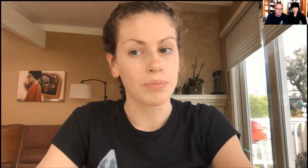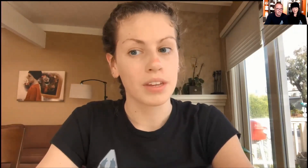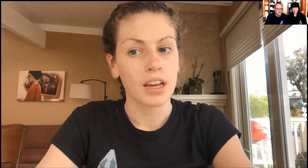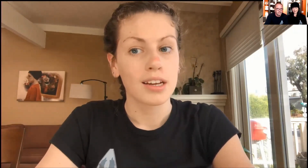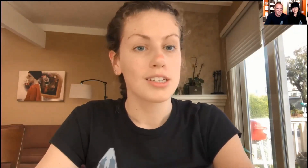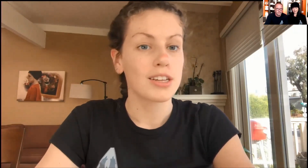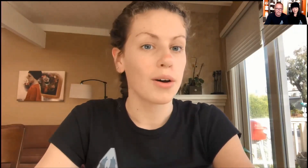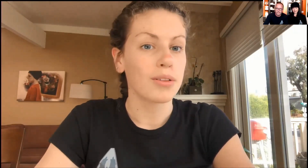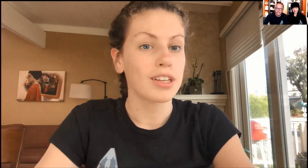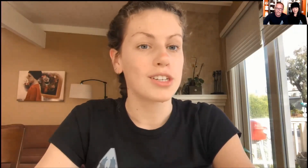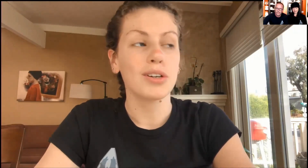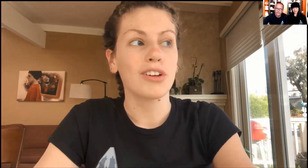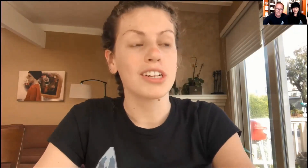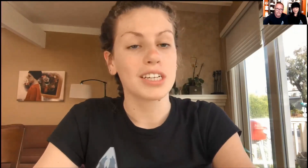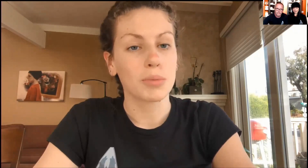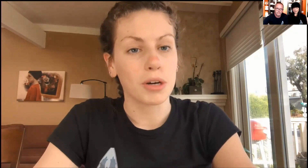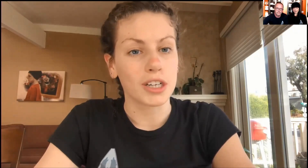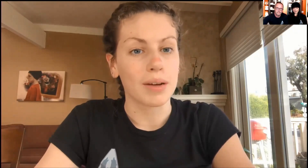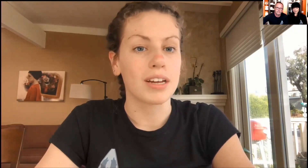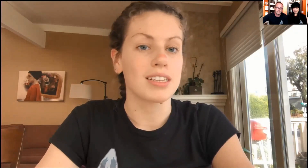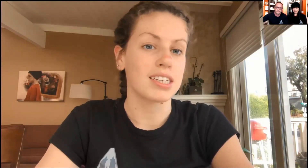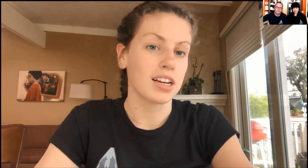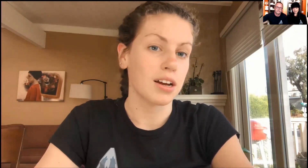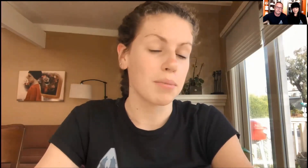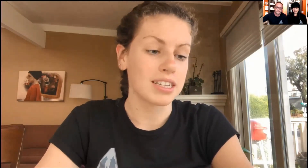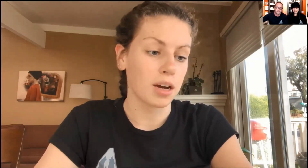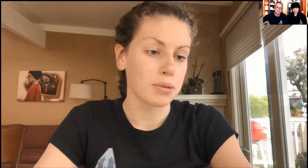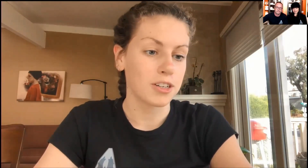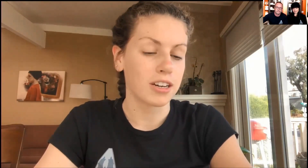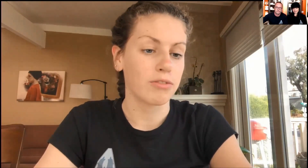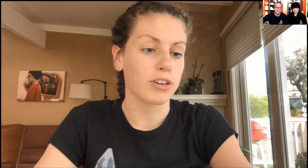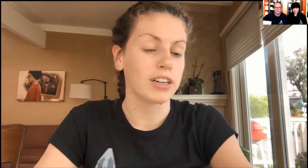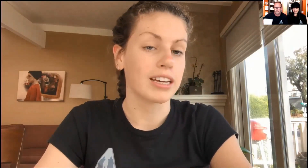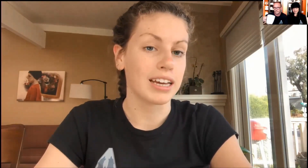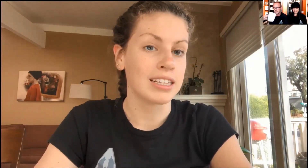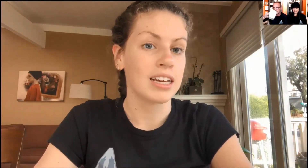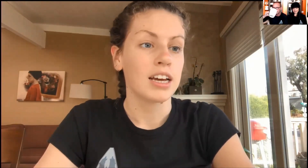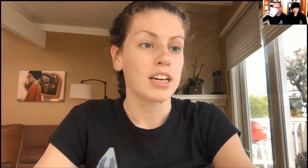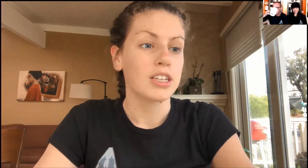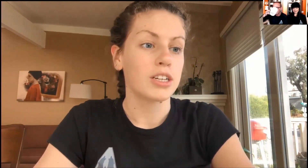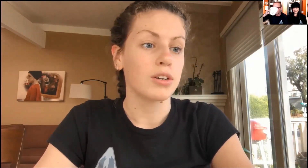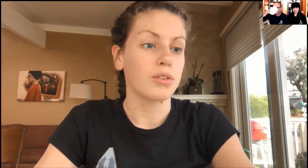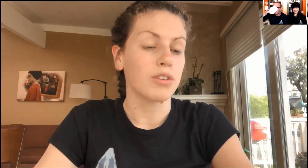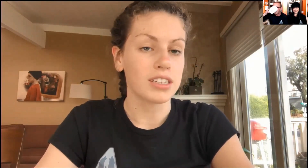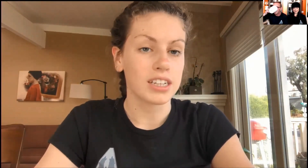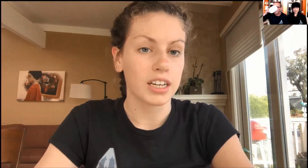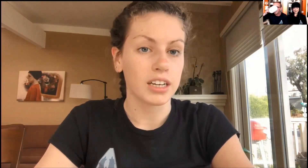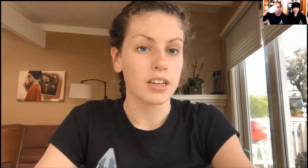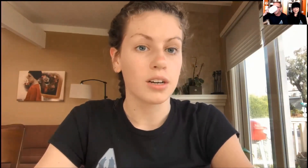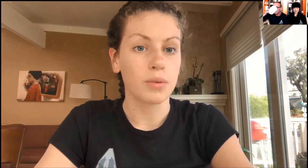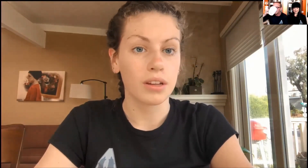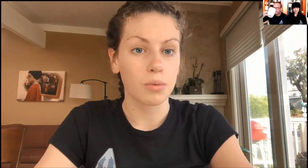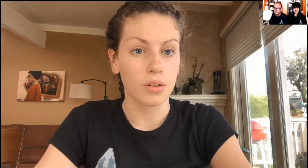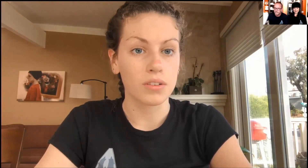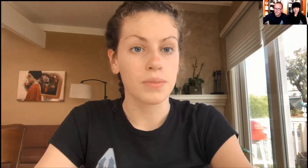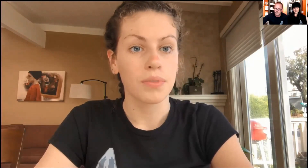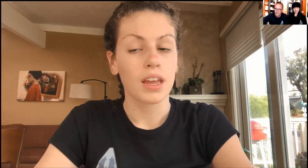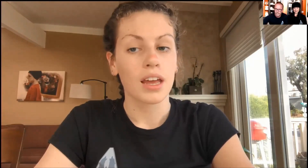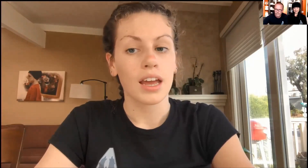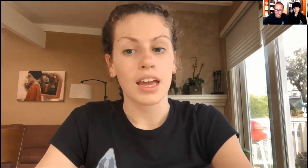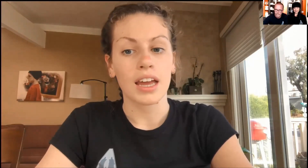Program. So the Junior Volunteer Program is this amazing opportunity for kids to volunteer with